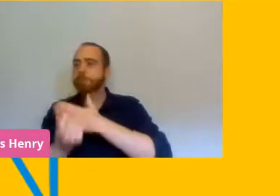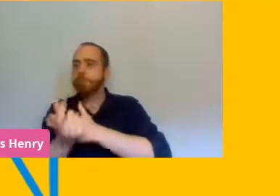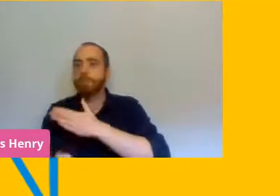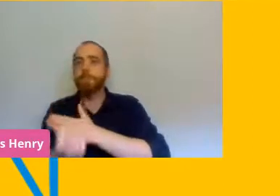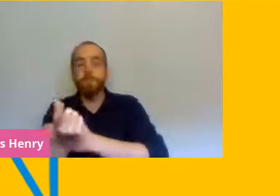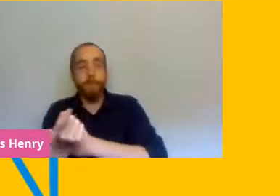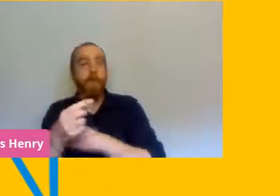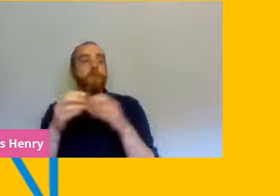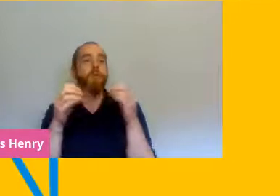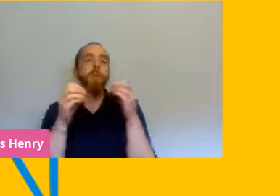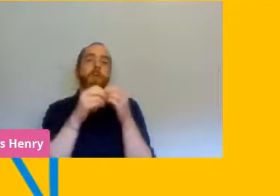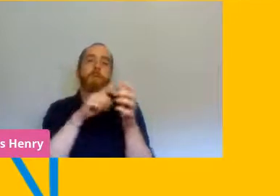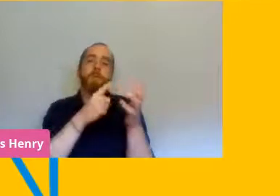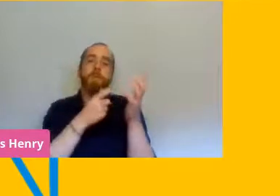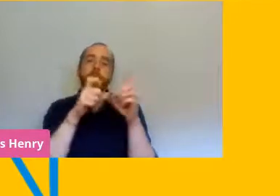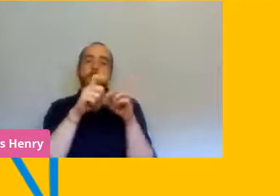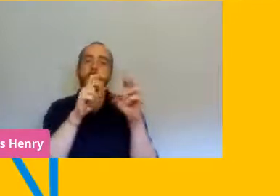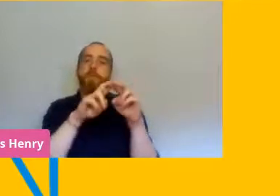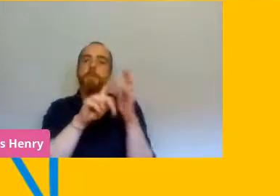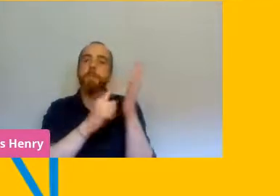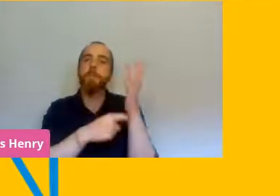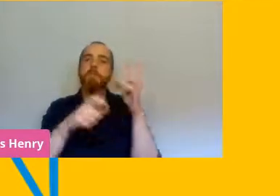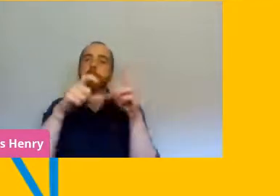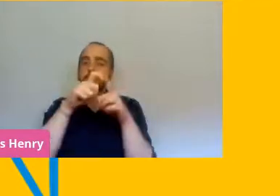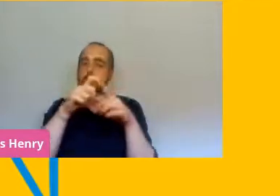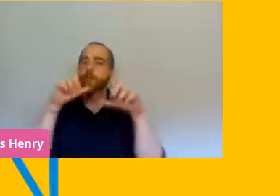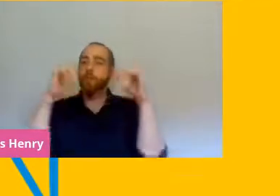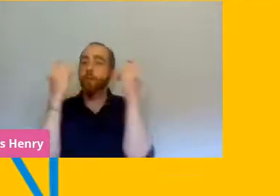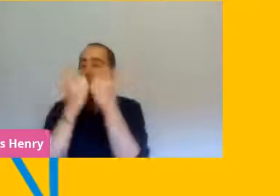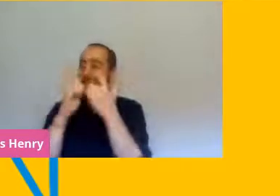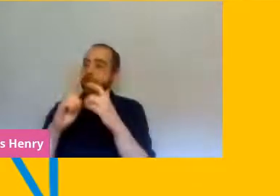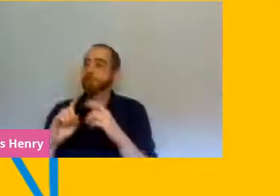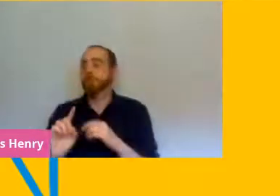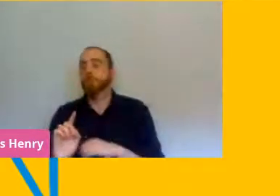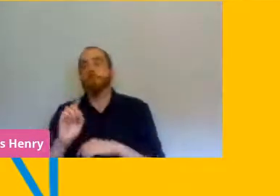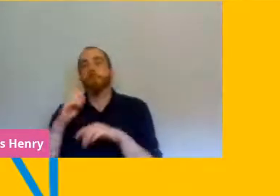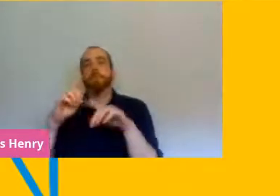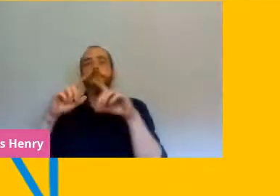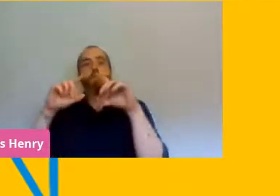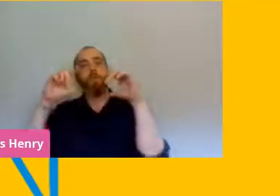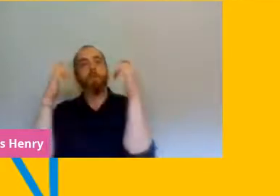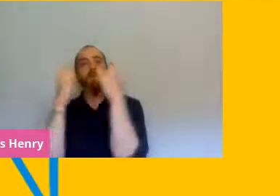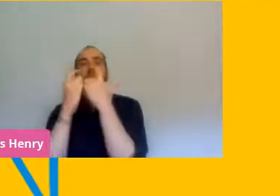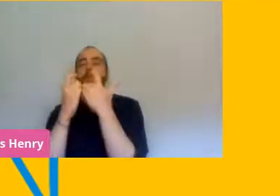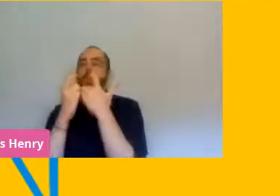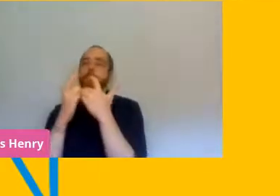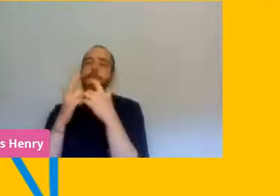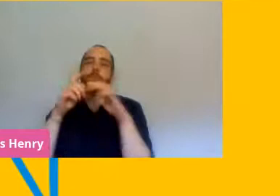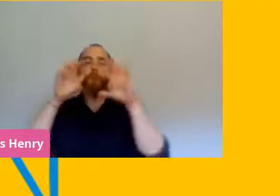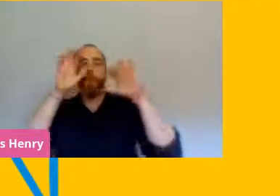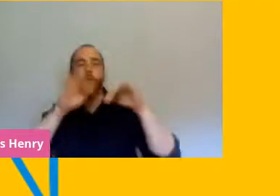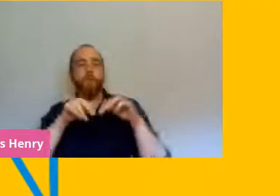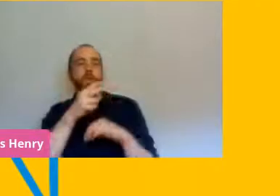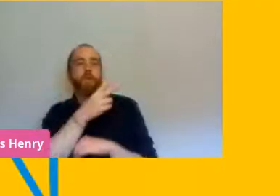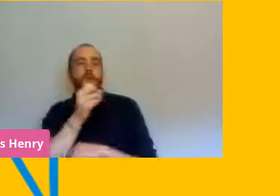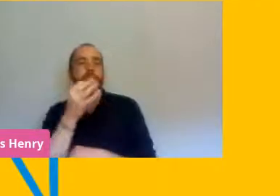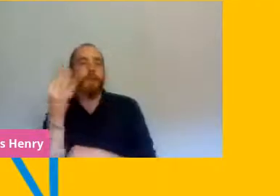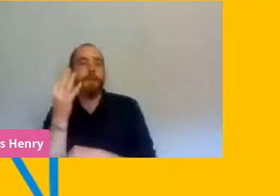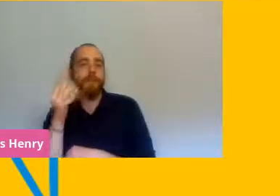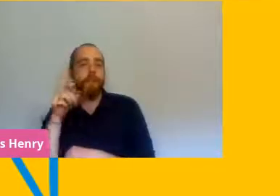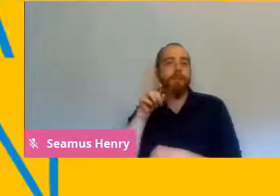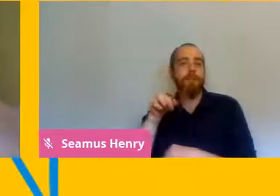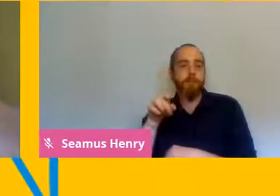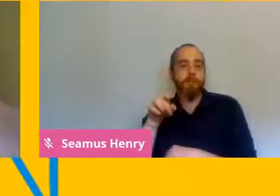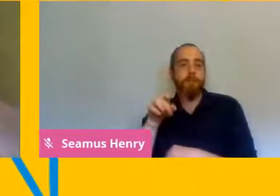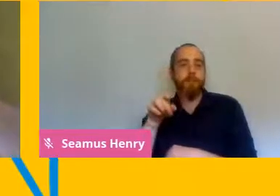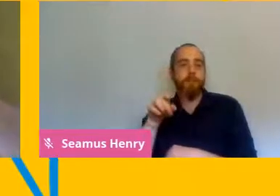Bradford College was one of the first colleges in 2018, in the autumn of 2018, to get over the line. So there were